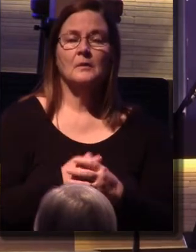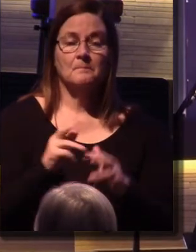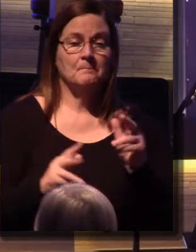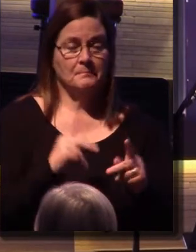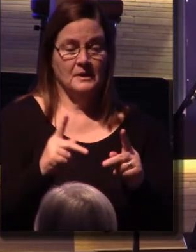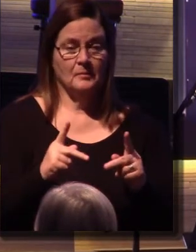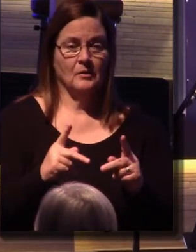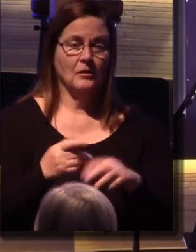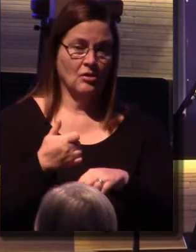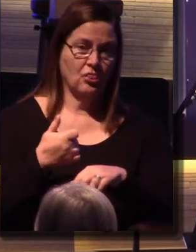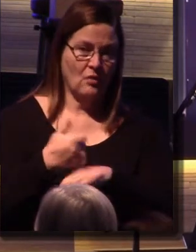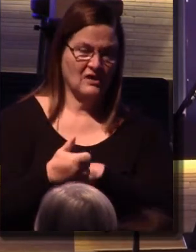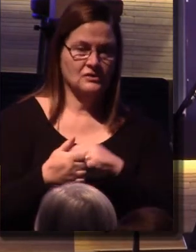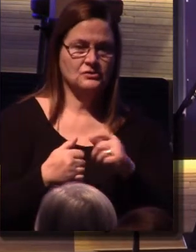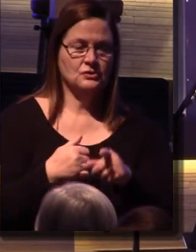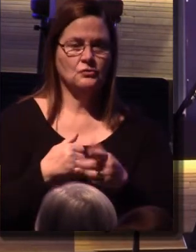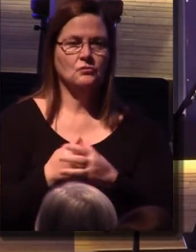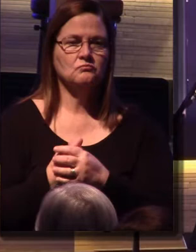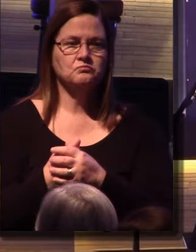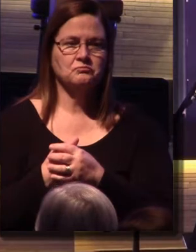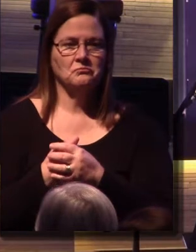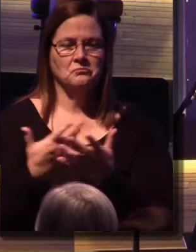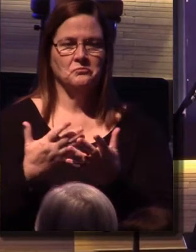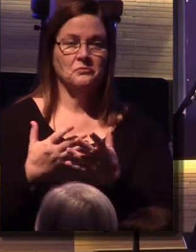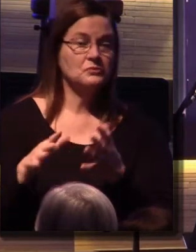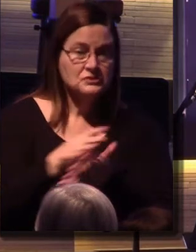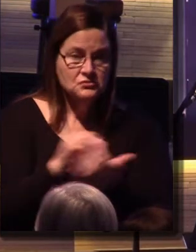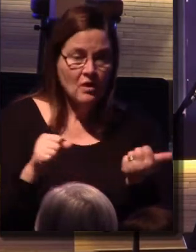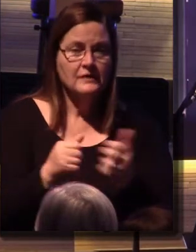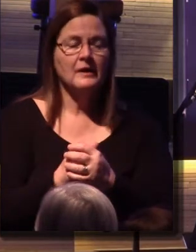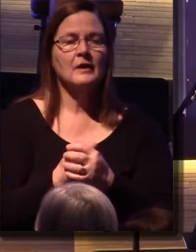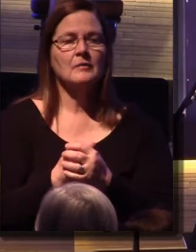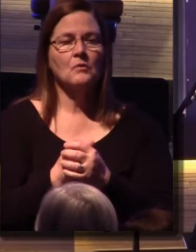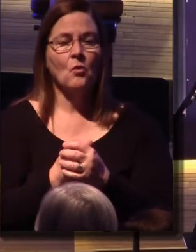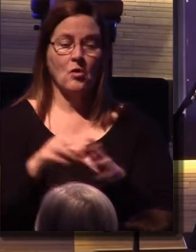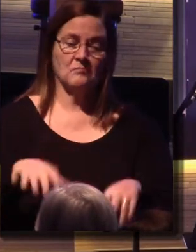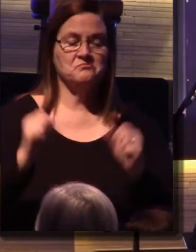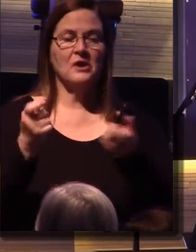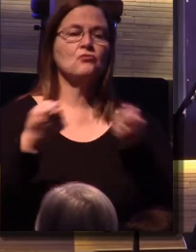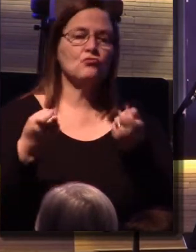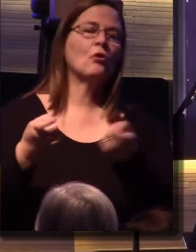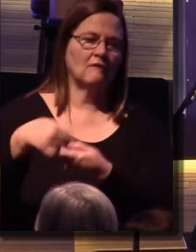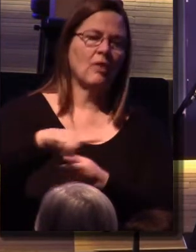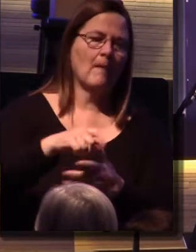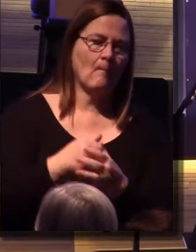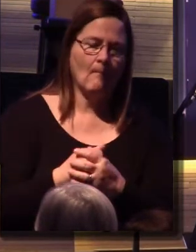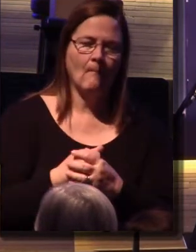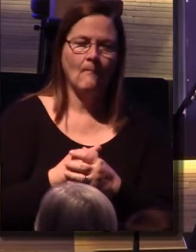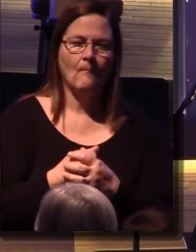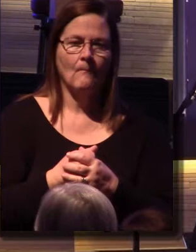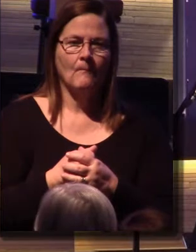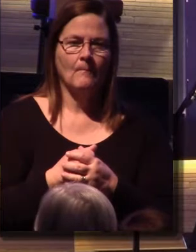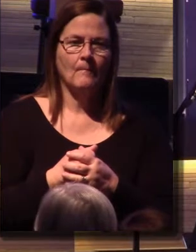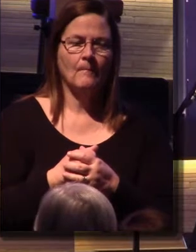destruction, then ruthless domination. And somebody taking advantage of them economically and socially